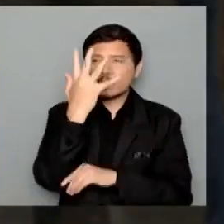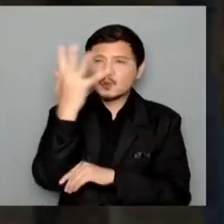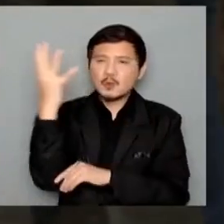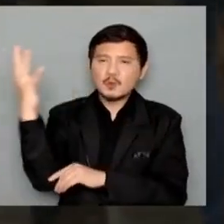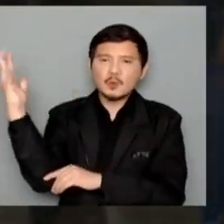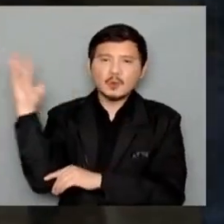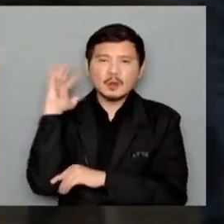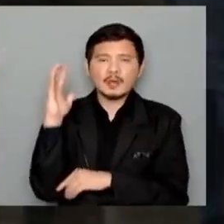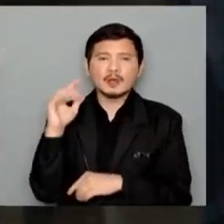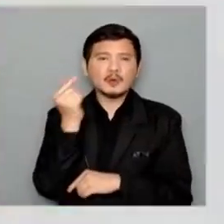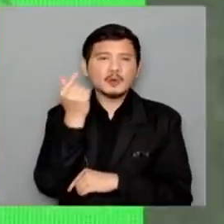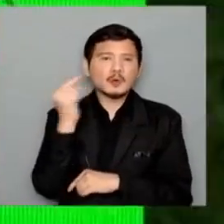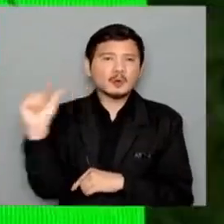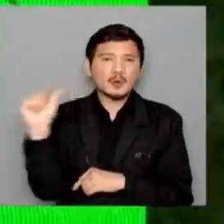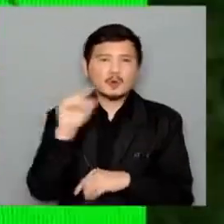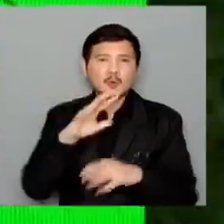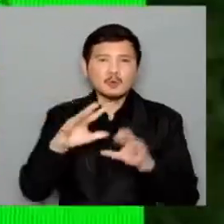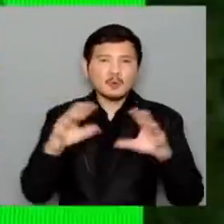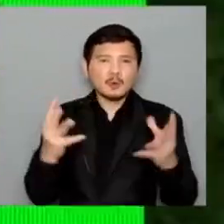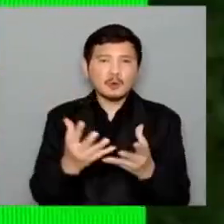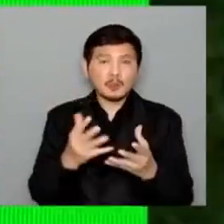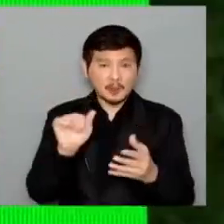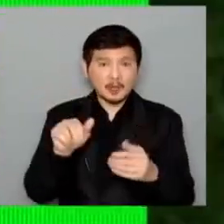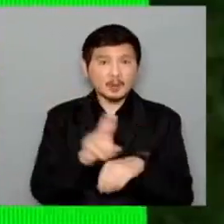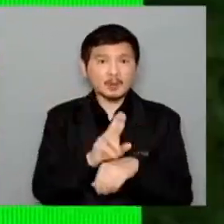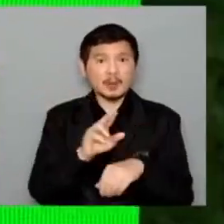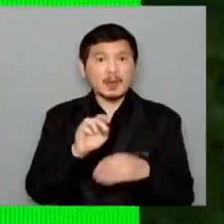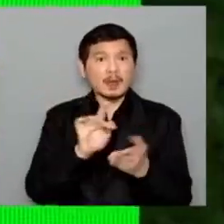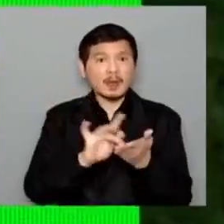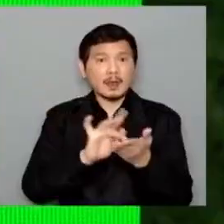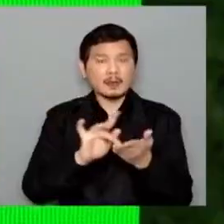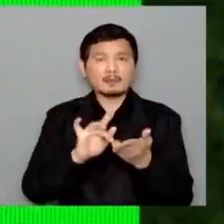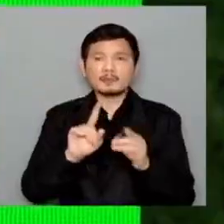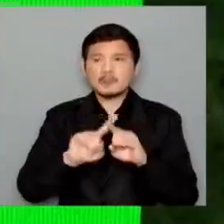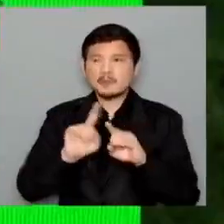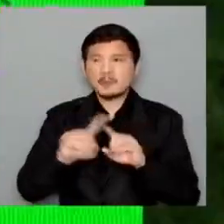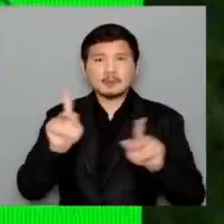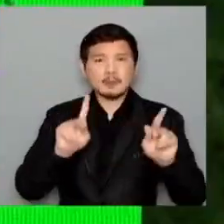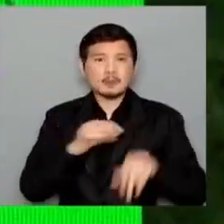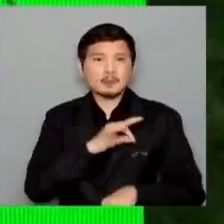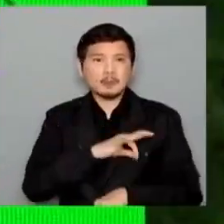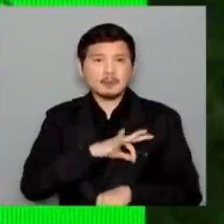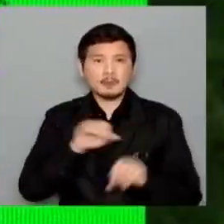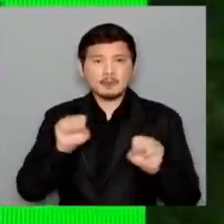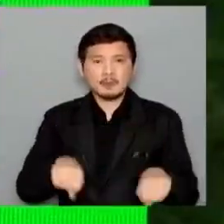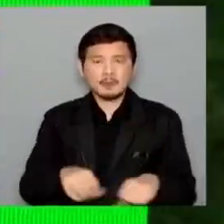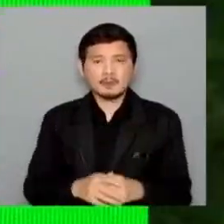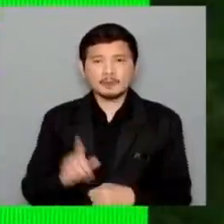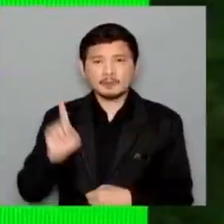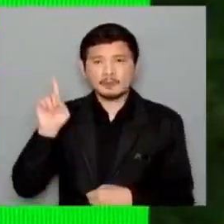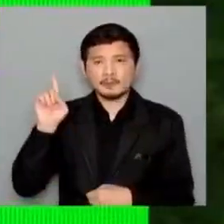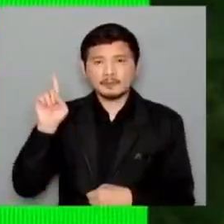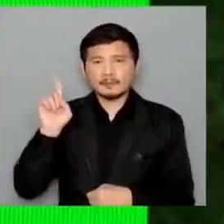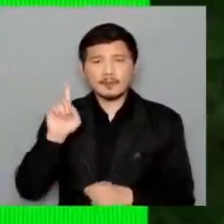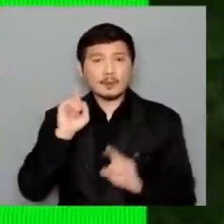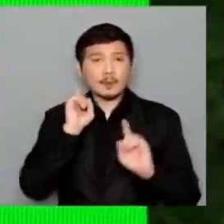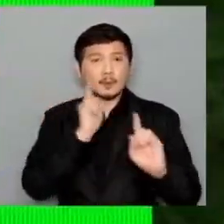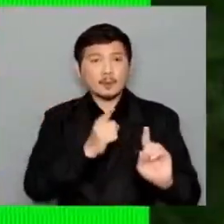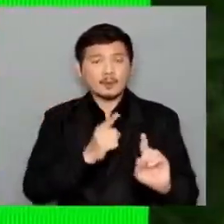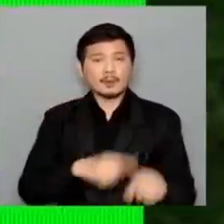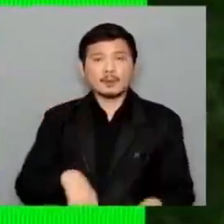organizations can benefit from it. With all your support today, we look forward to reaching our goal of 2.3 million trees by